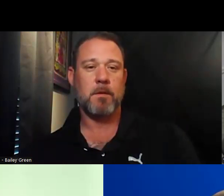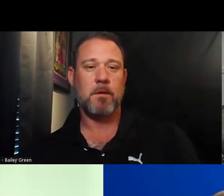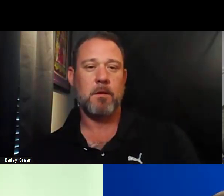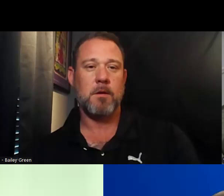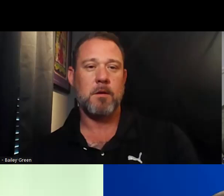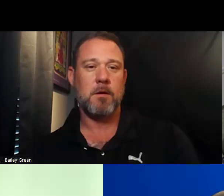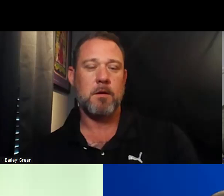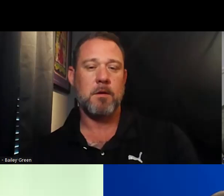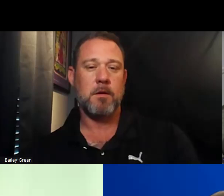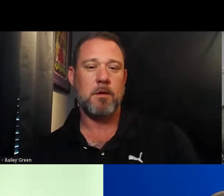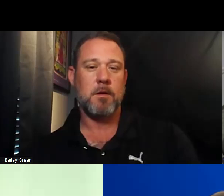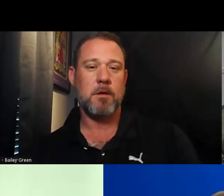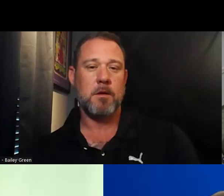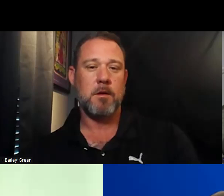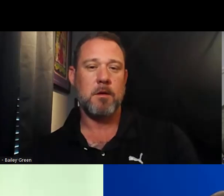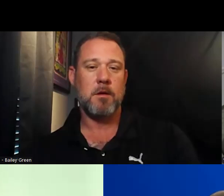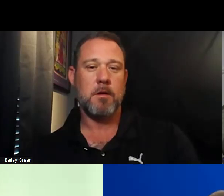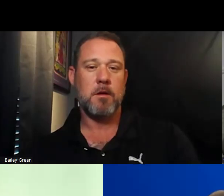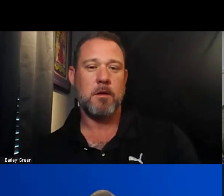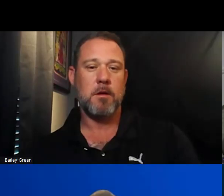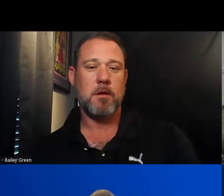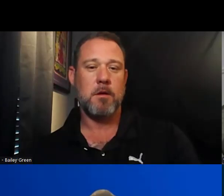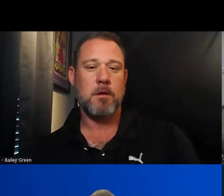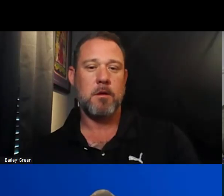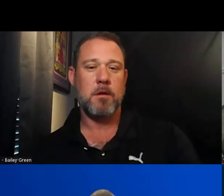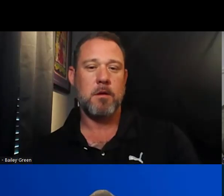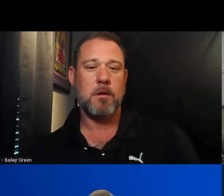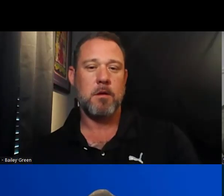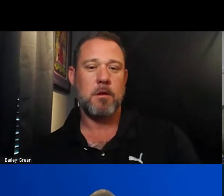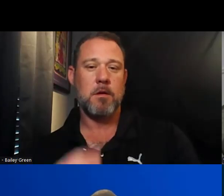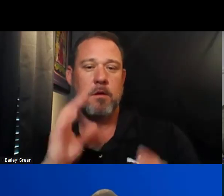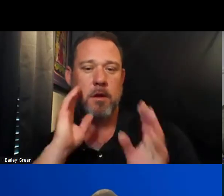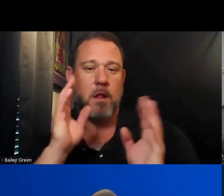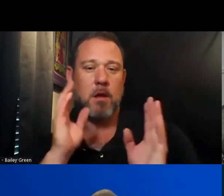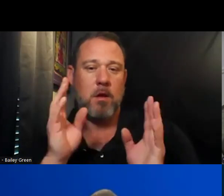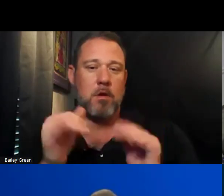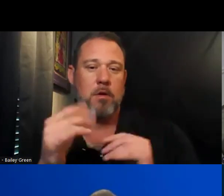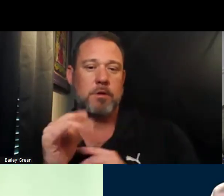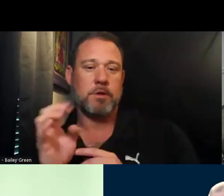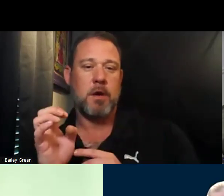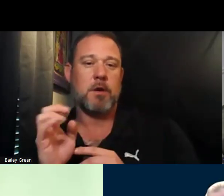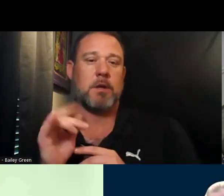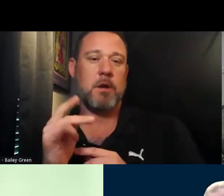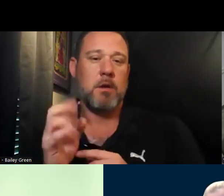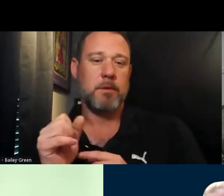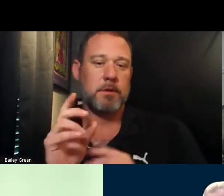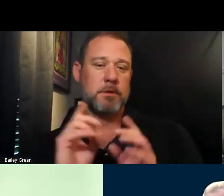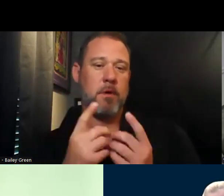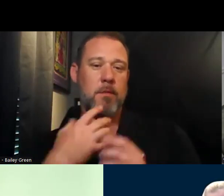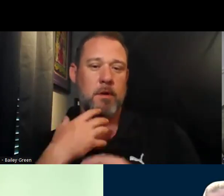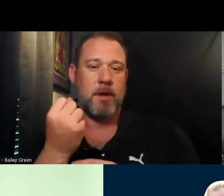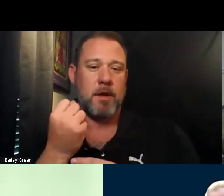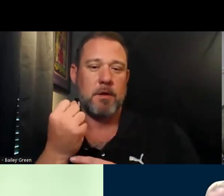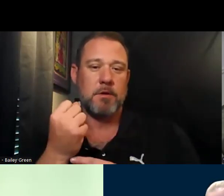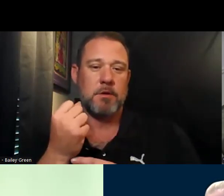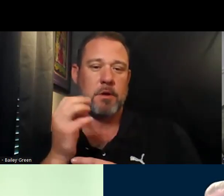All right, thank you so much for that. Jackie? Hi, everyone. Jackie Tompkins here at the Department of Aging,